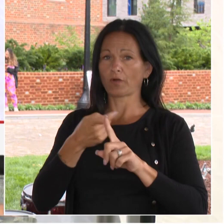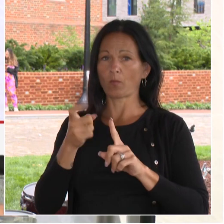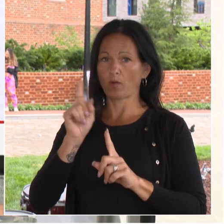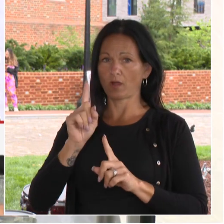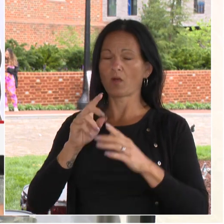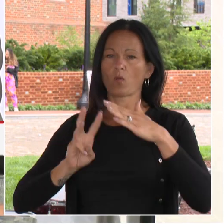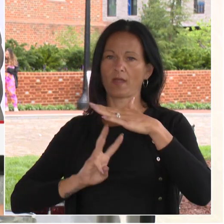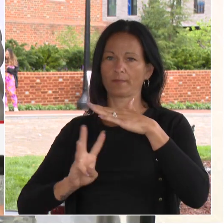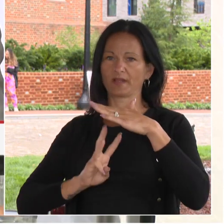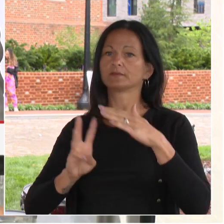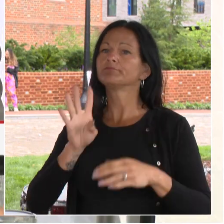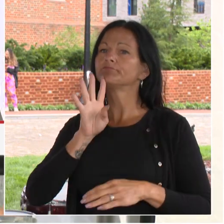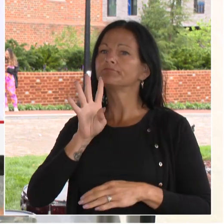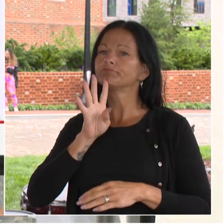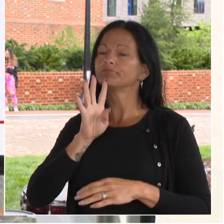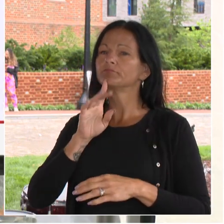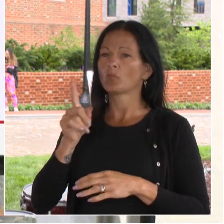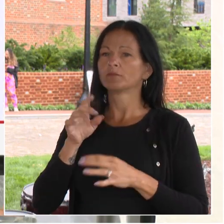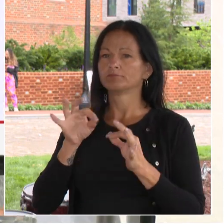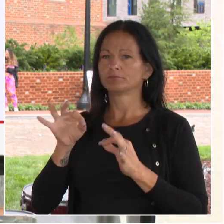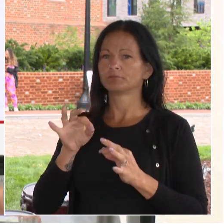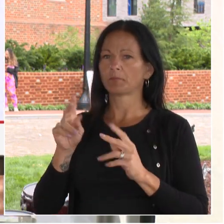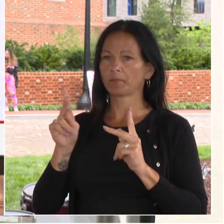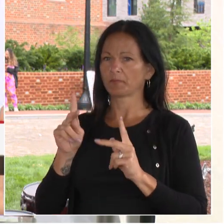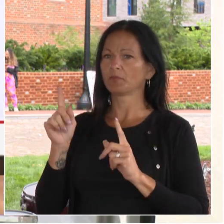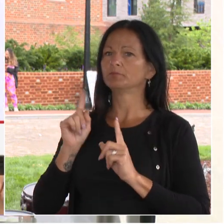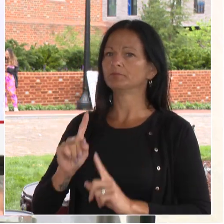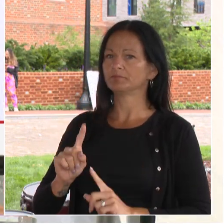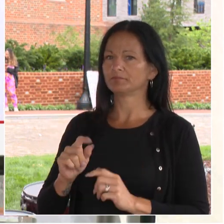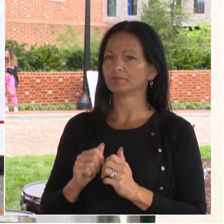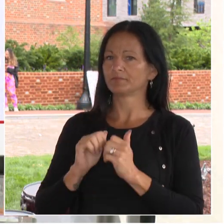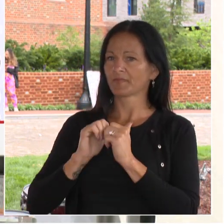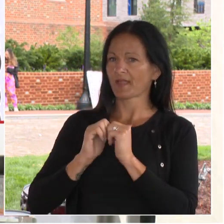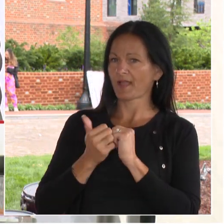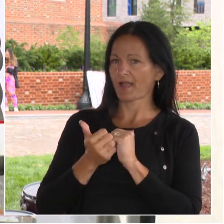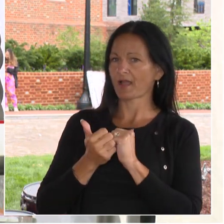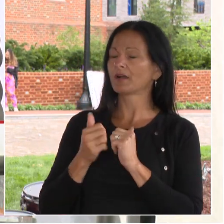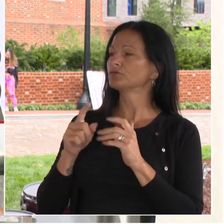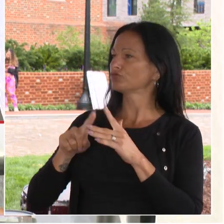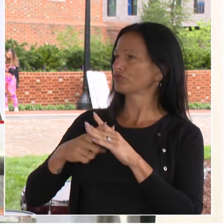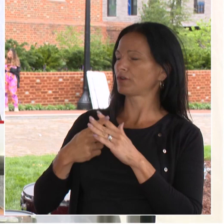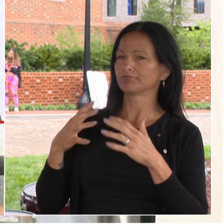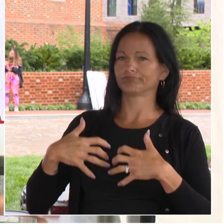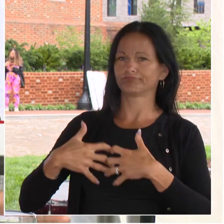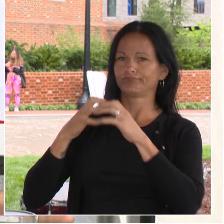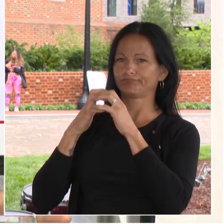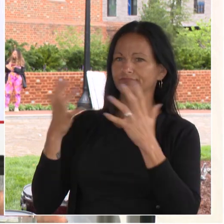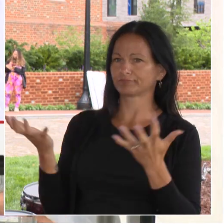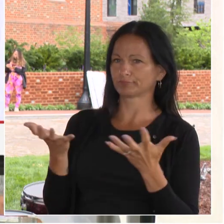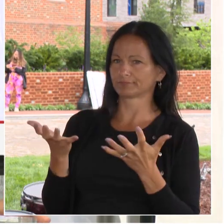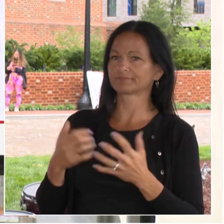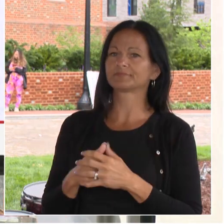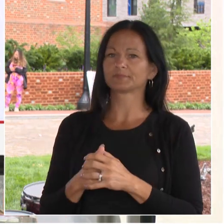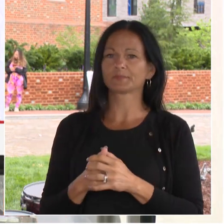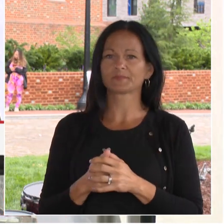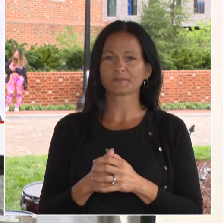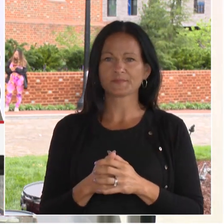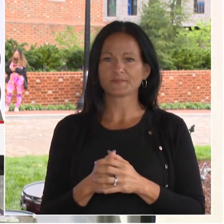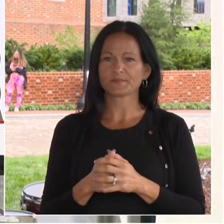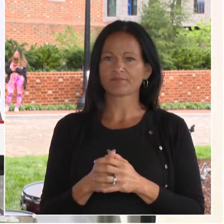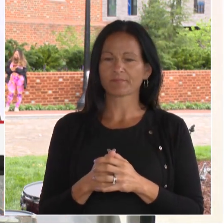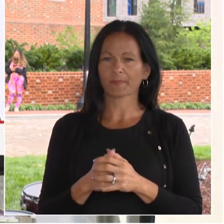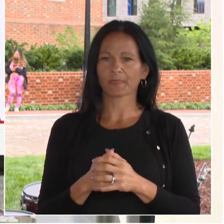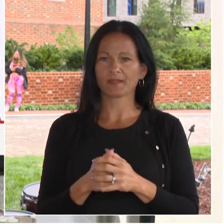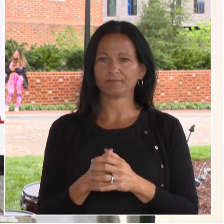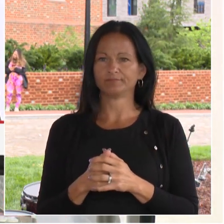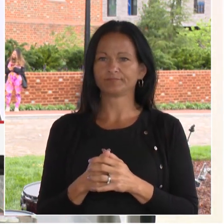of folks, the discussion, basically how this all came to place. So without further ado, I want to welcome